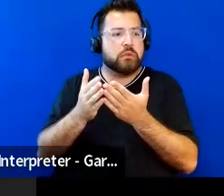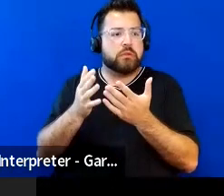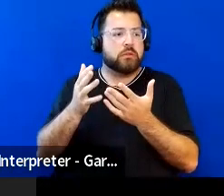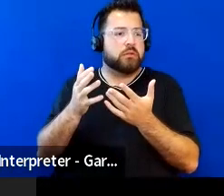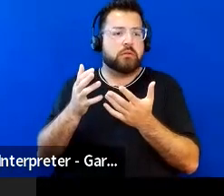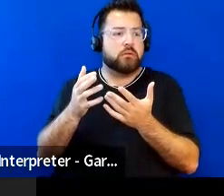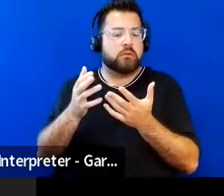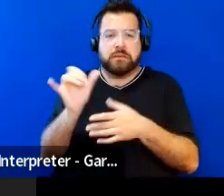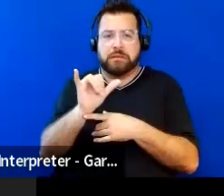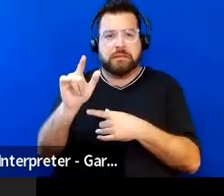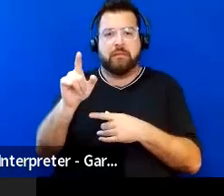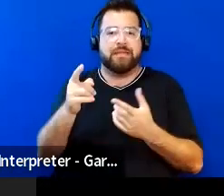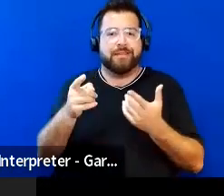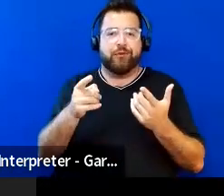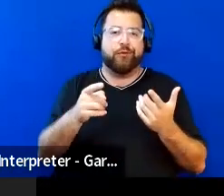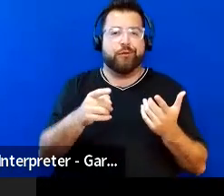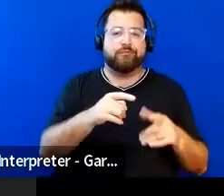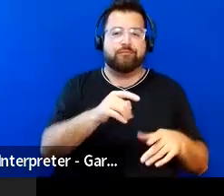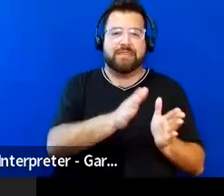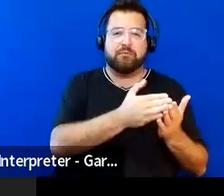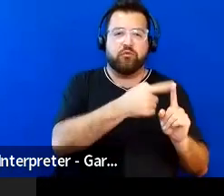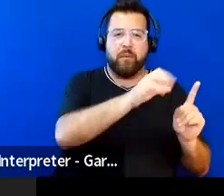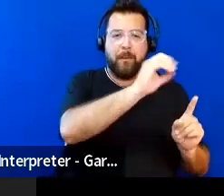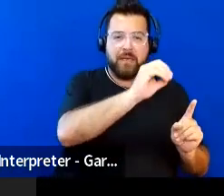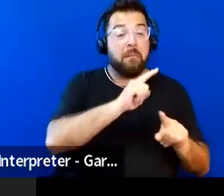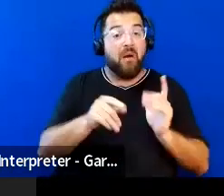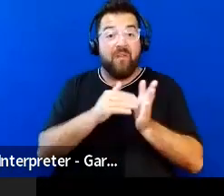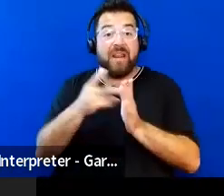your commercial textbooks, but many times you cannot.